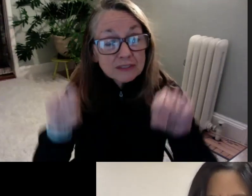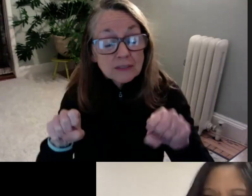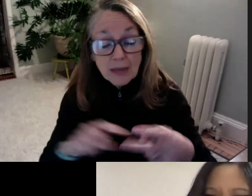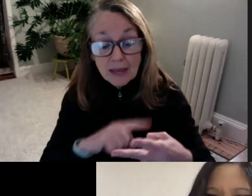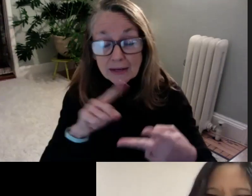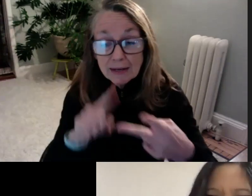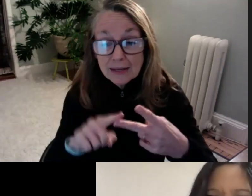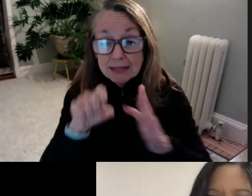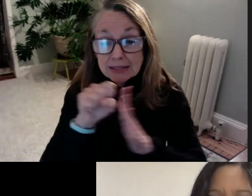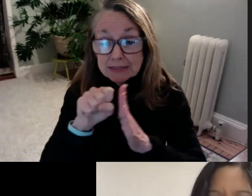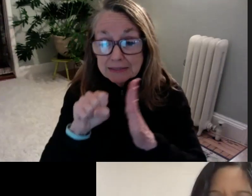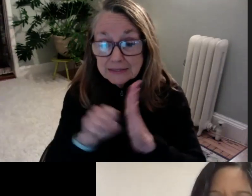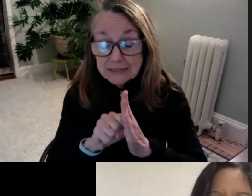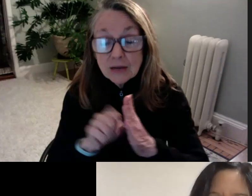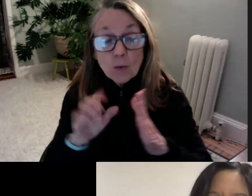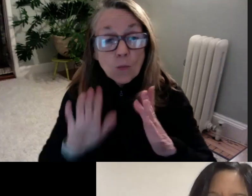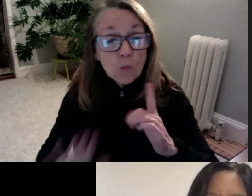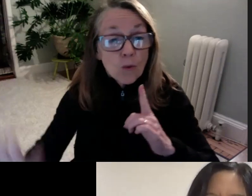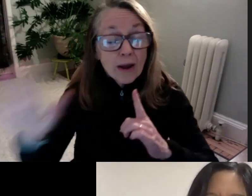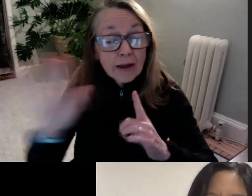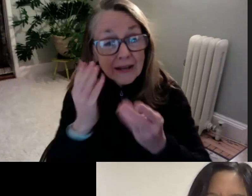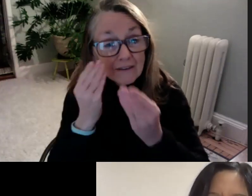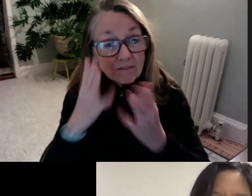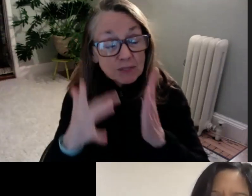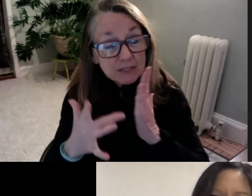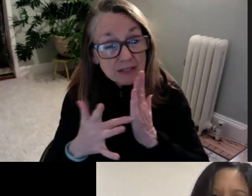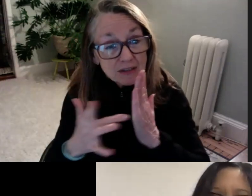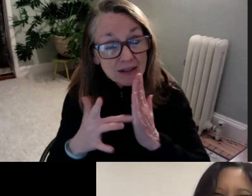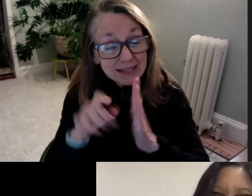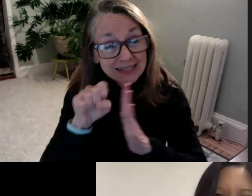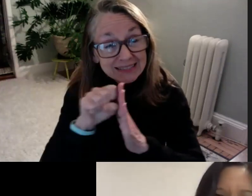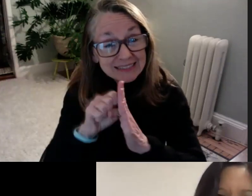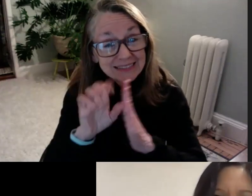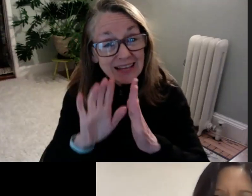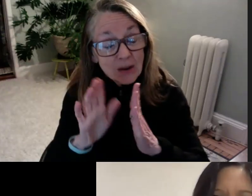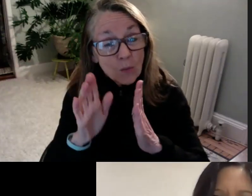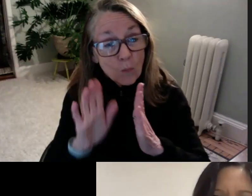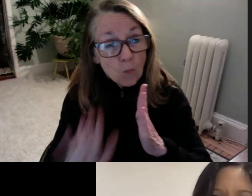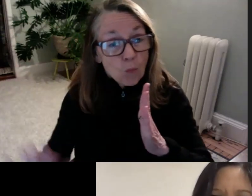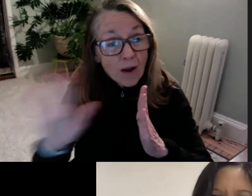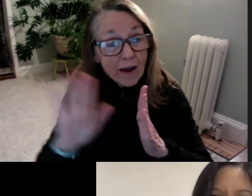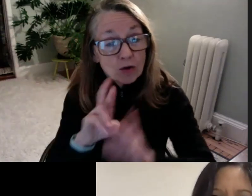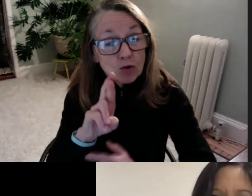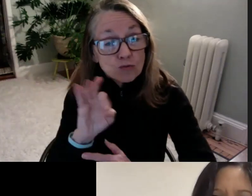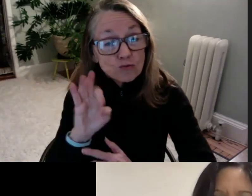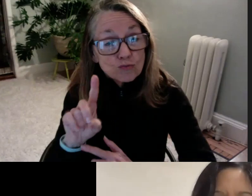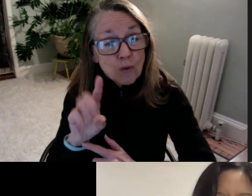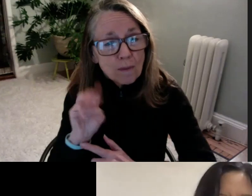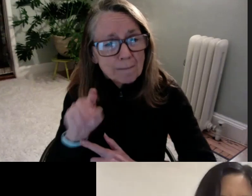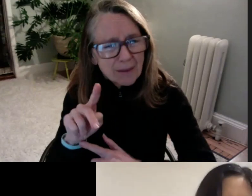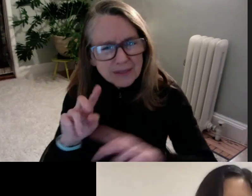technology strategic roadmap. Does that fall under your purview, or is that considered something completely separate under some other